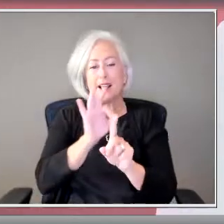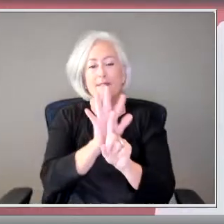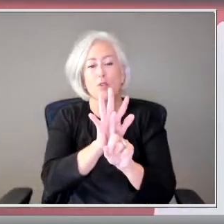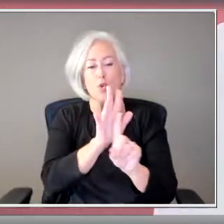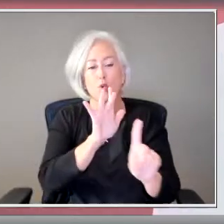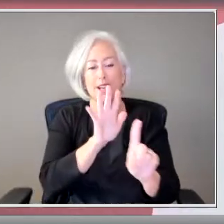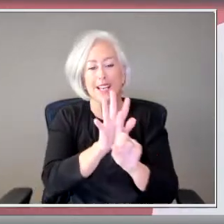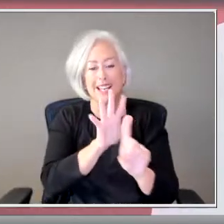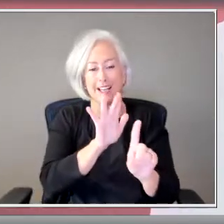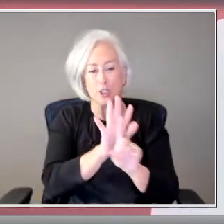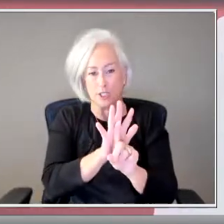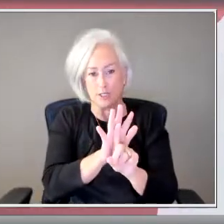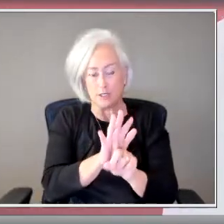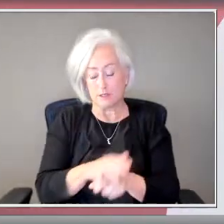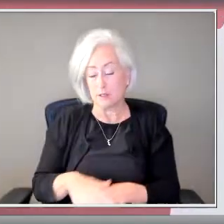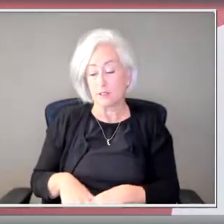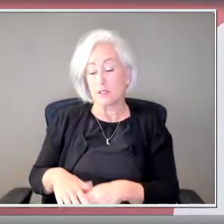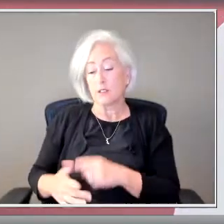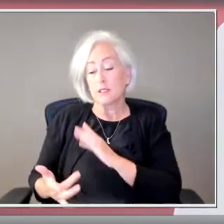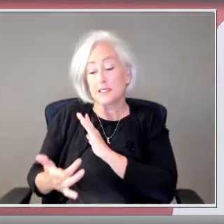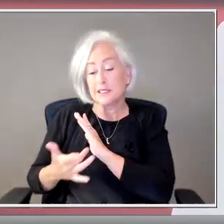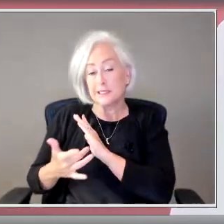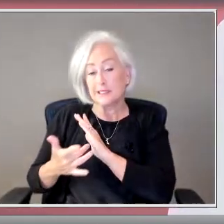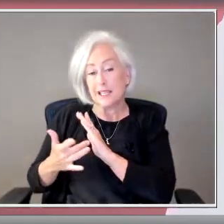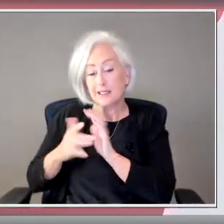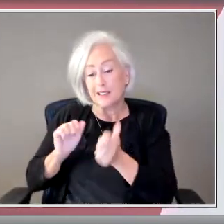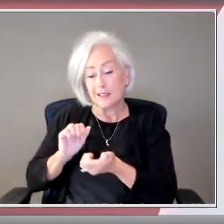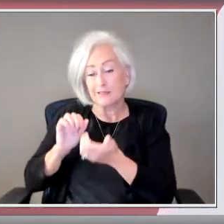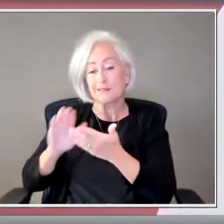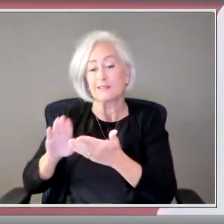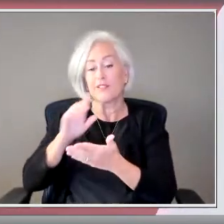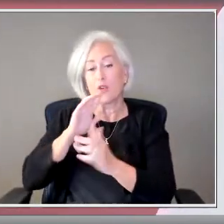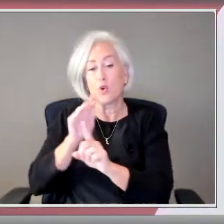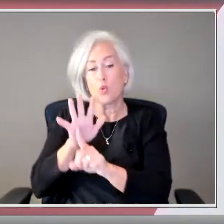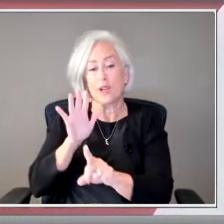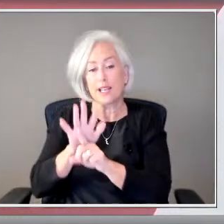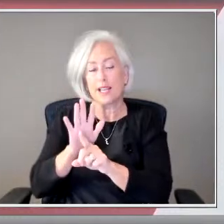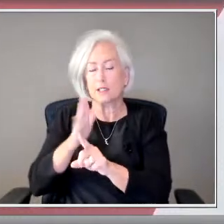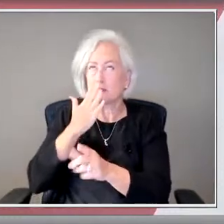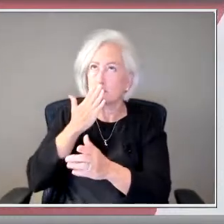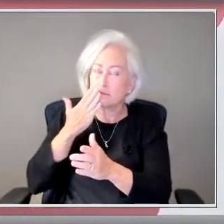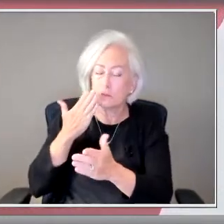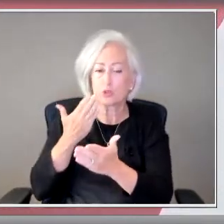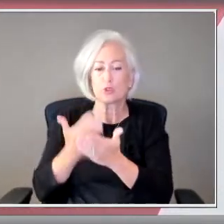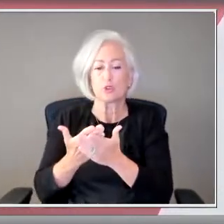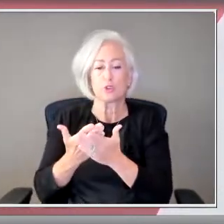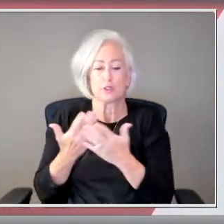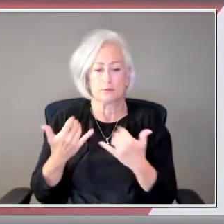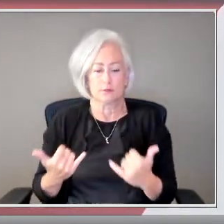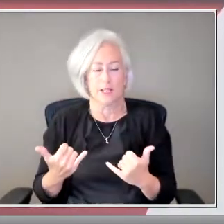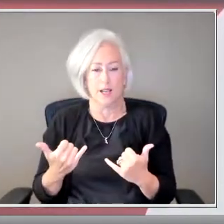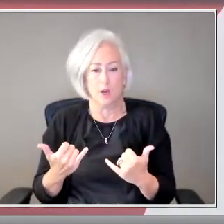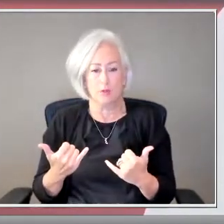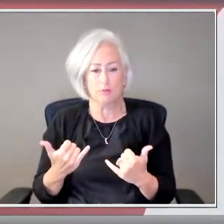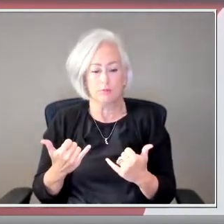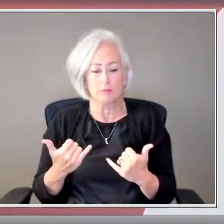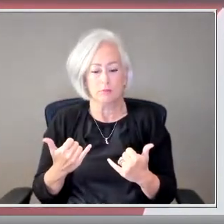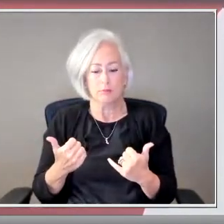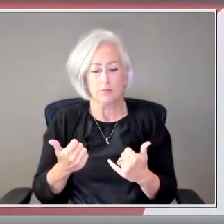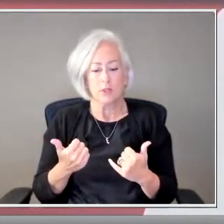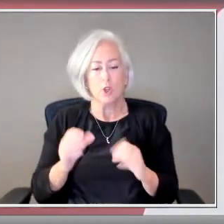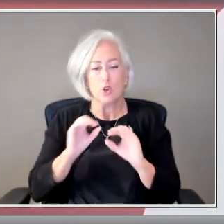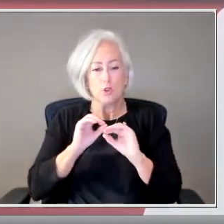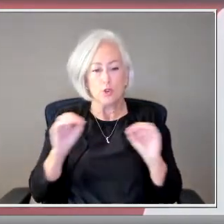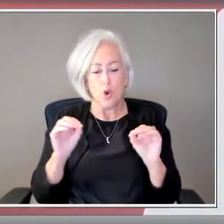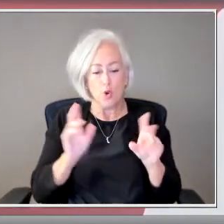But techniques for radiation now are getting very, very good. And no one in this country should be getting radiation